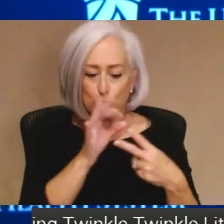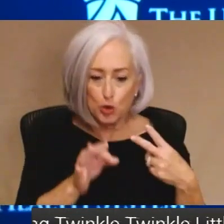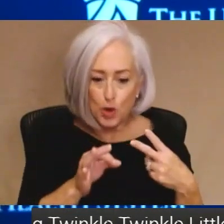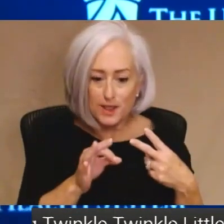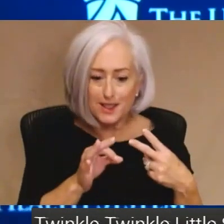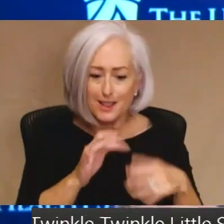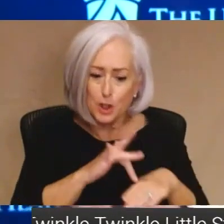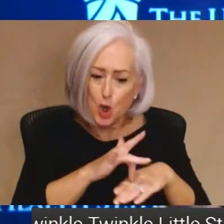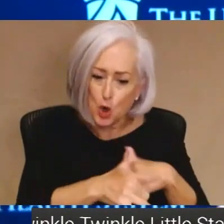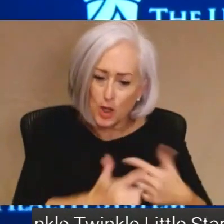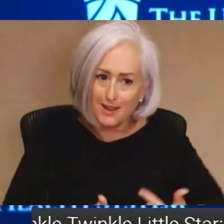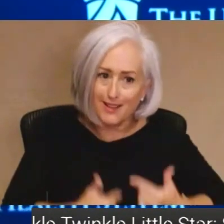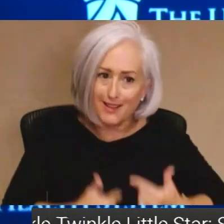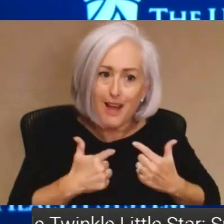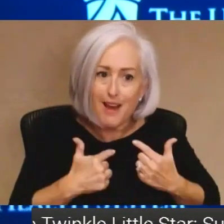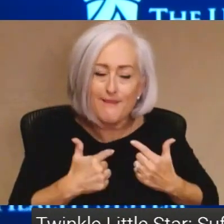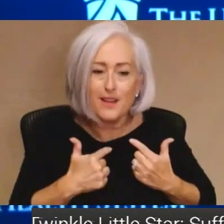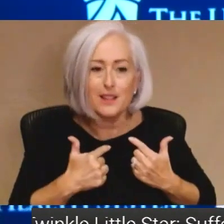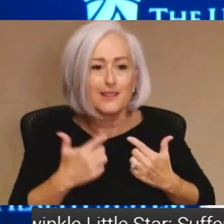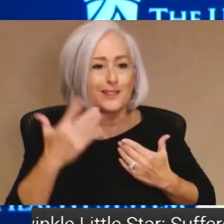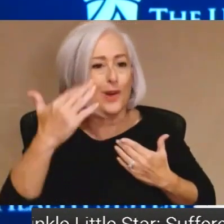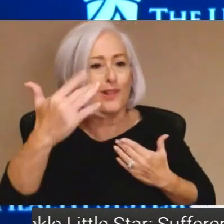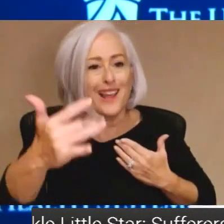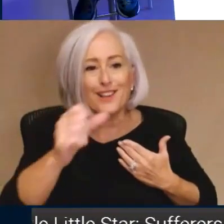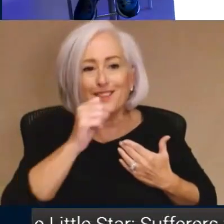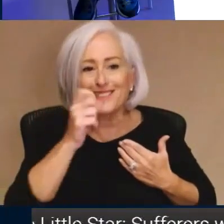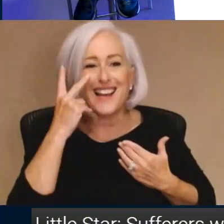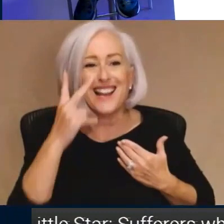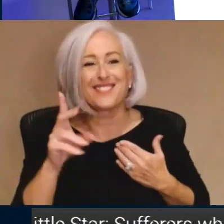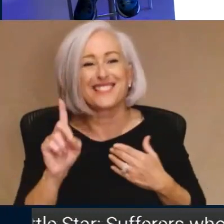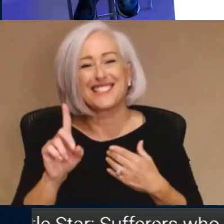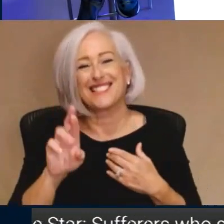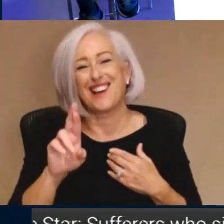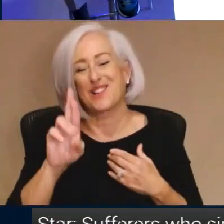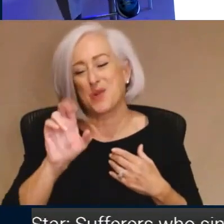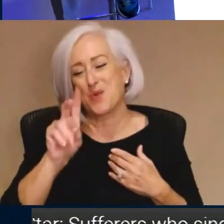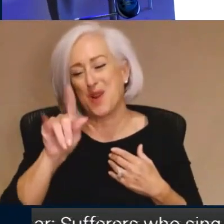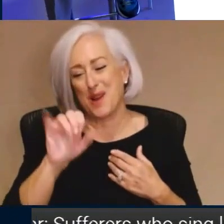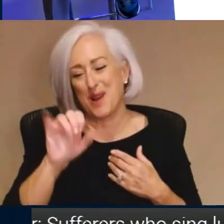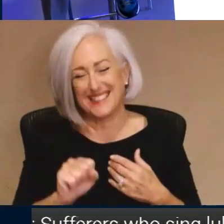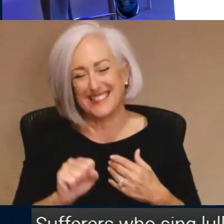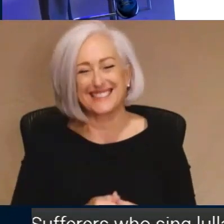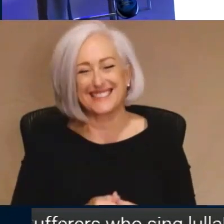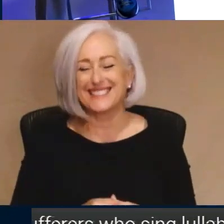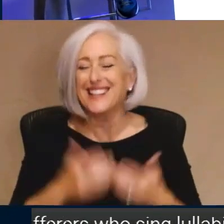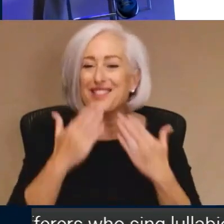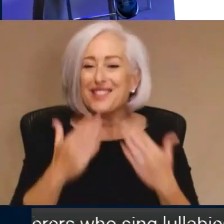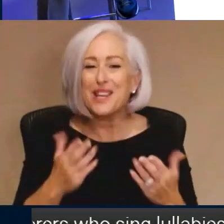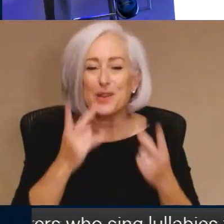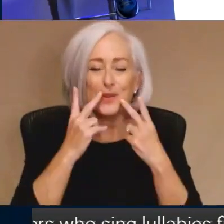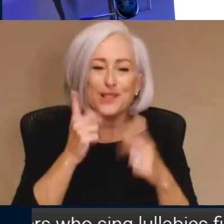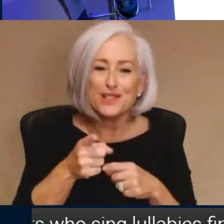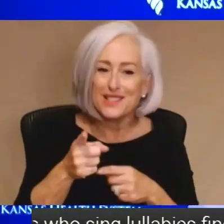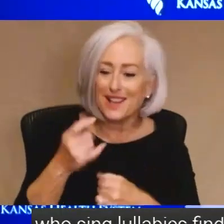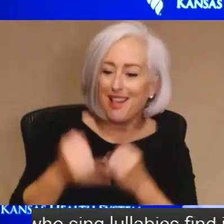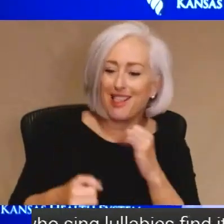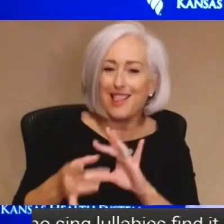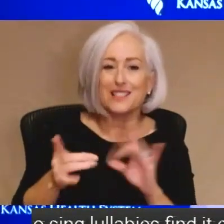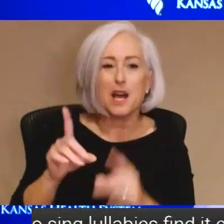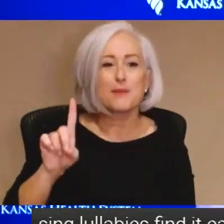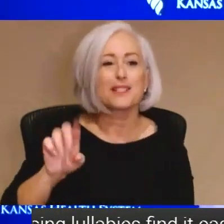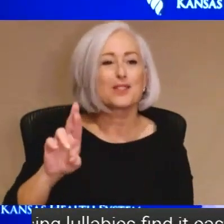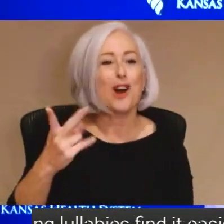down the line they don't have to see Dr. Robbins. That's right. Good to see you. Thank you so much. Dr. Hawkinson, final thoughts from you today. Yeah, again,